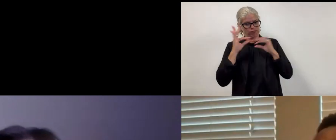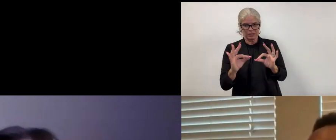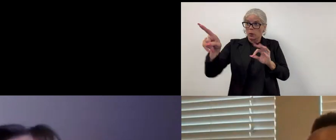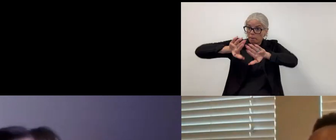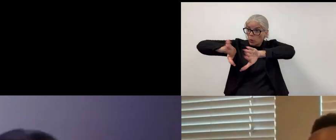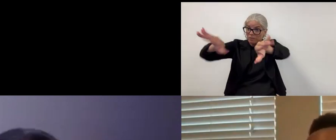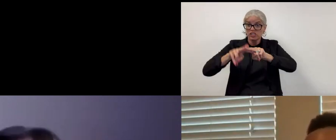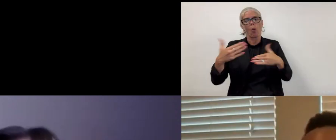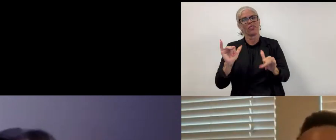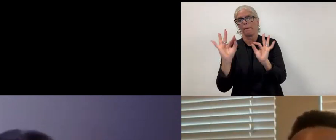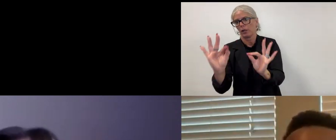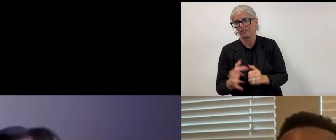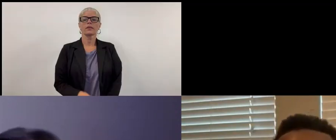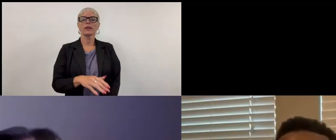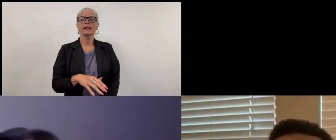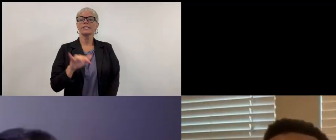choice.